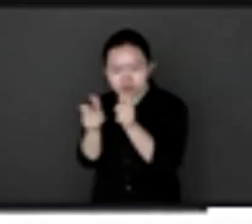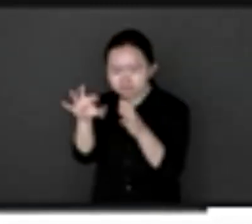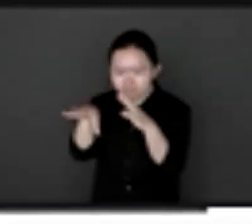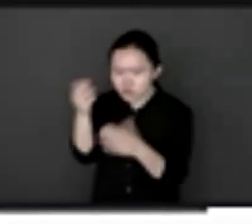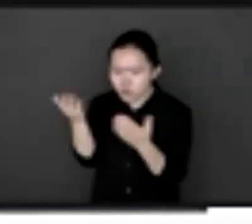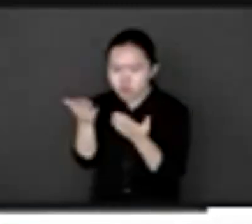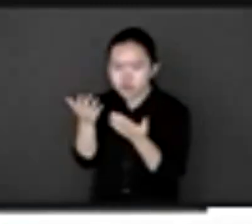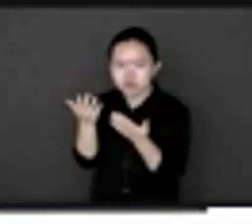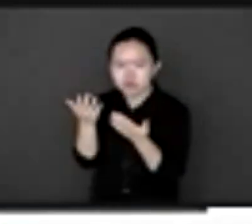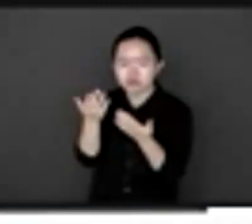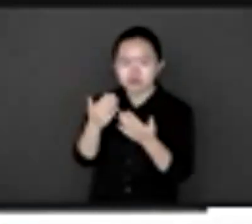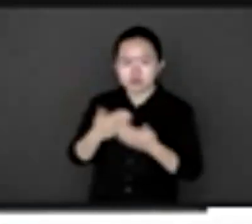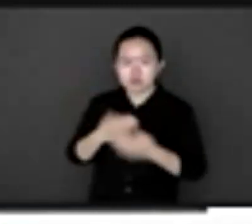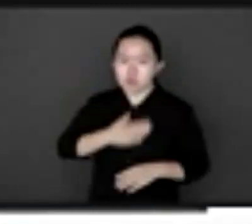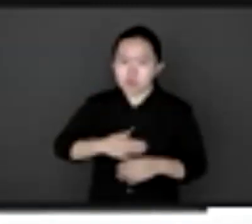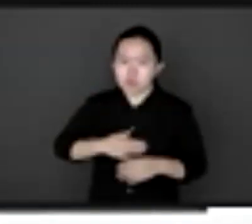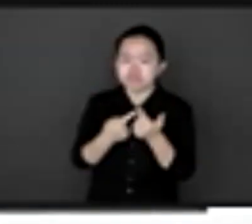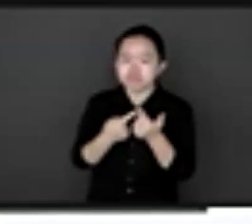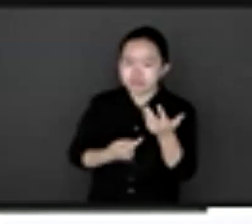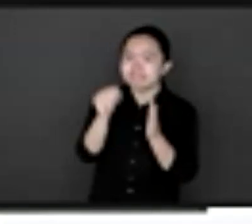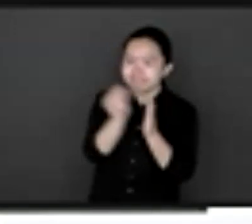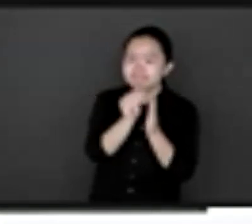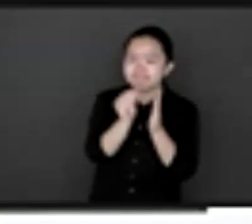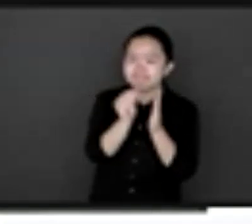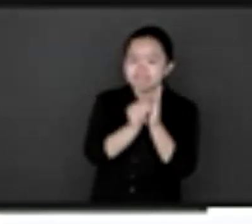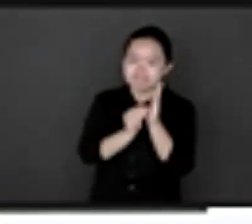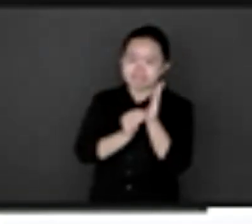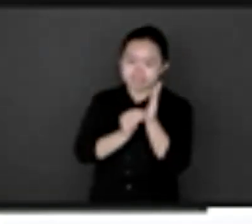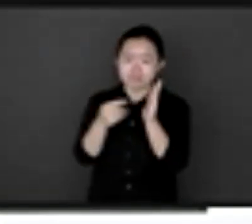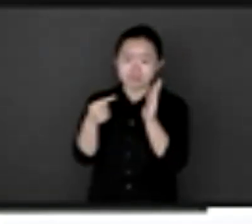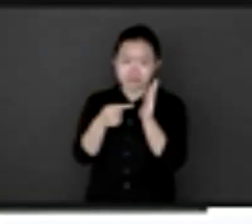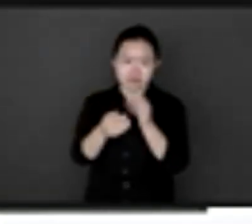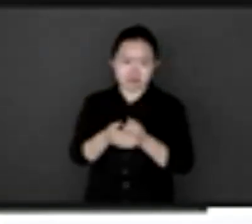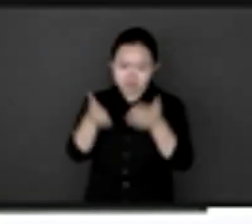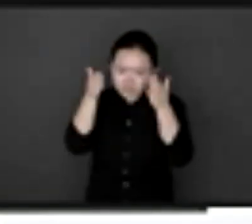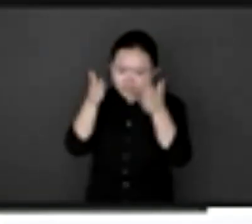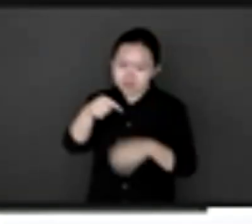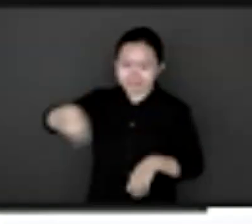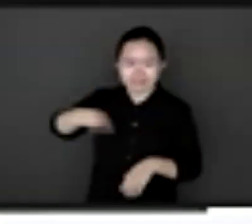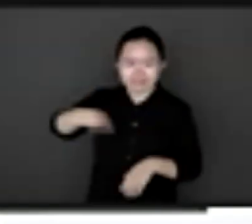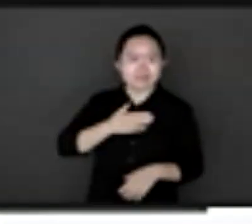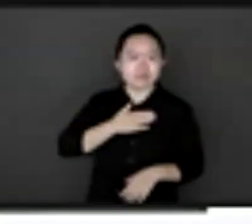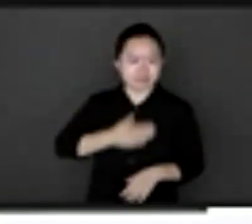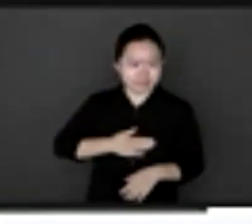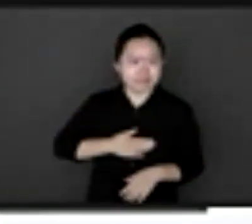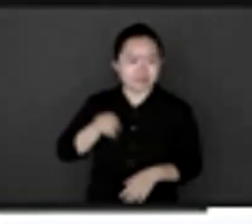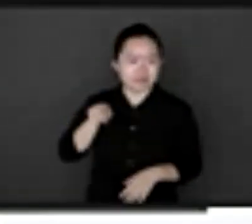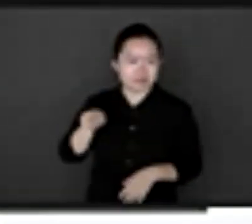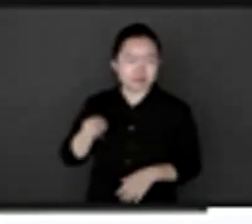support on, or what they should monitor more, or focus the monitoring on the next year.